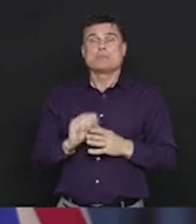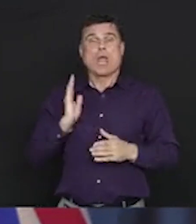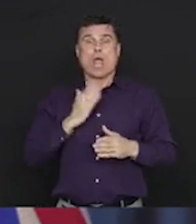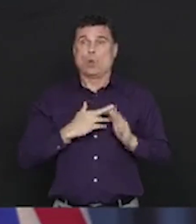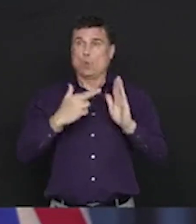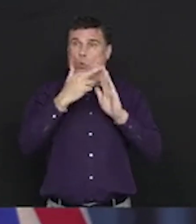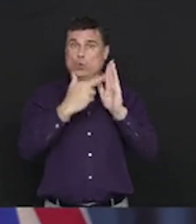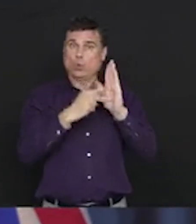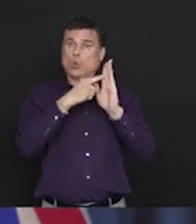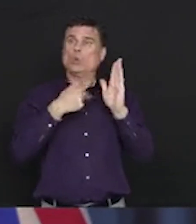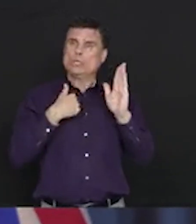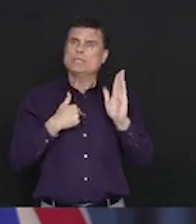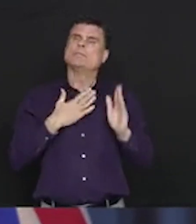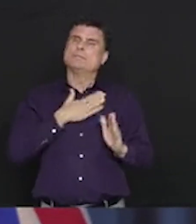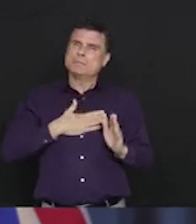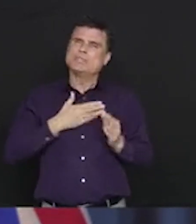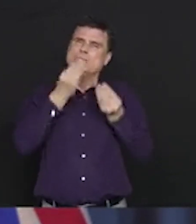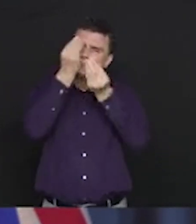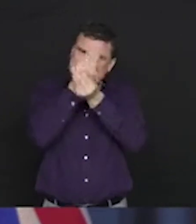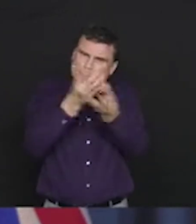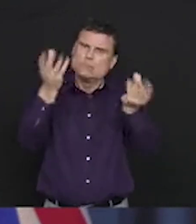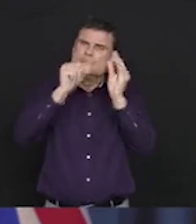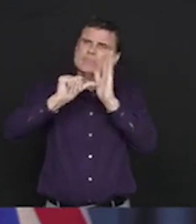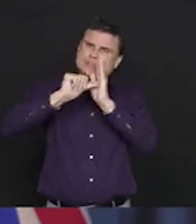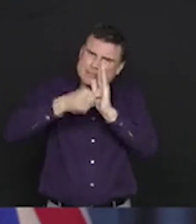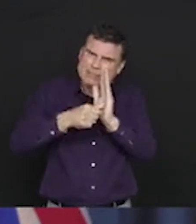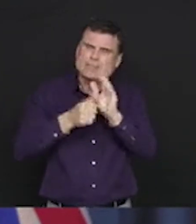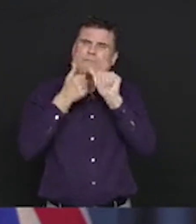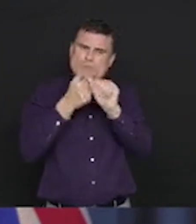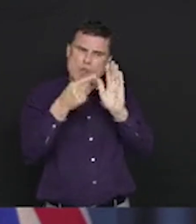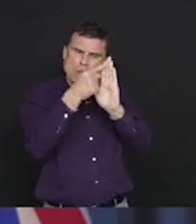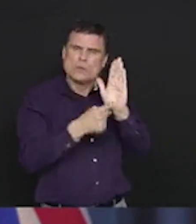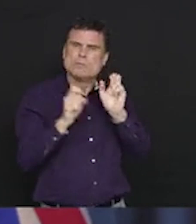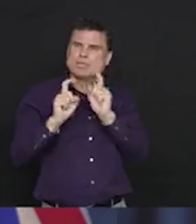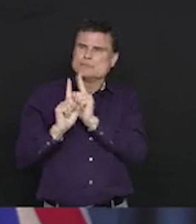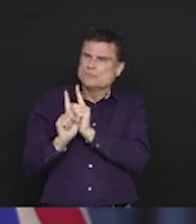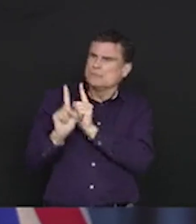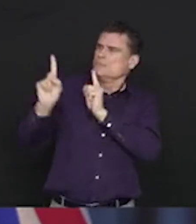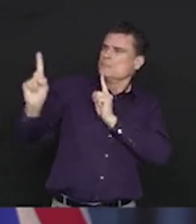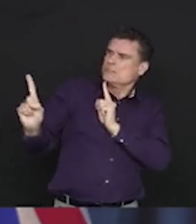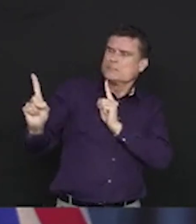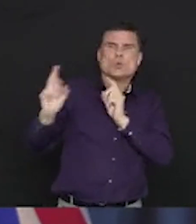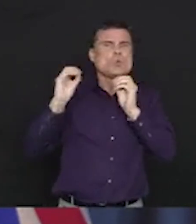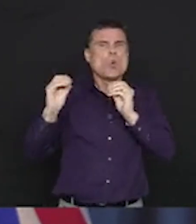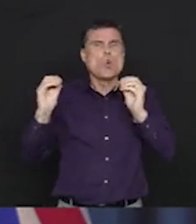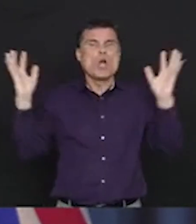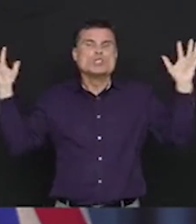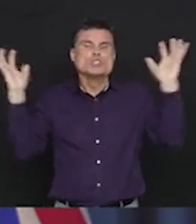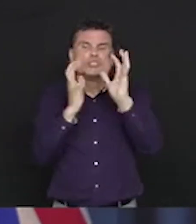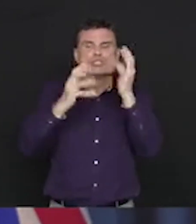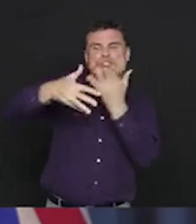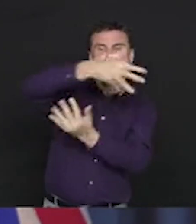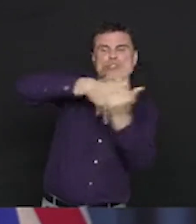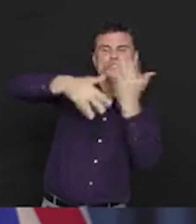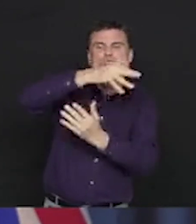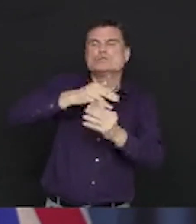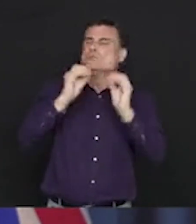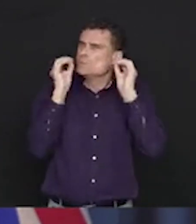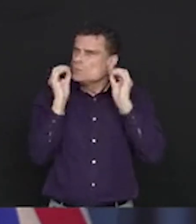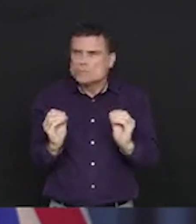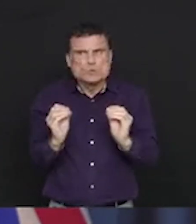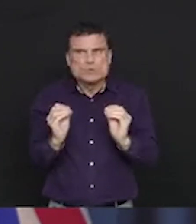province around physical distancing, around not gathering, around not having people together in clusters in our homes, in our churches,